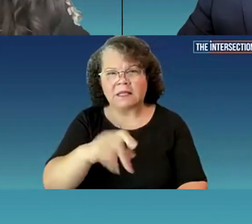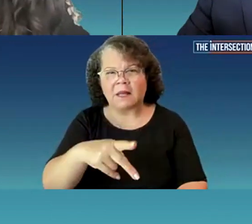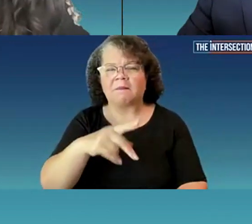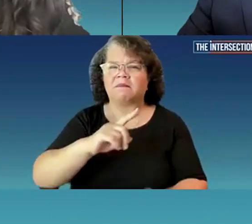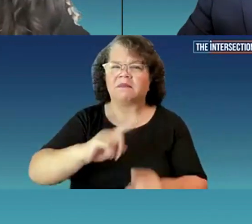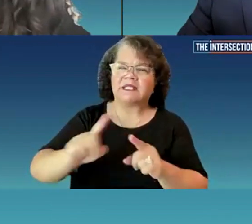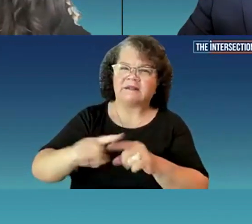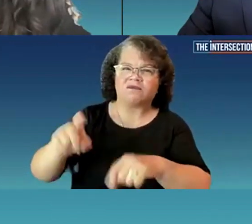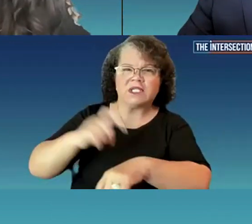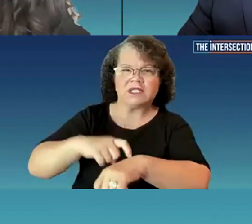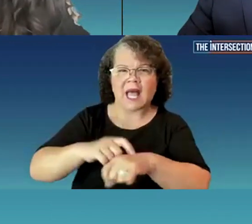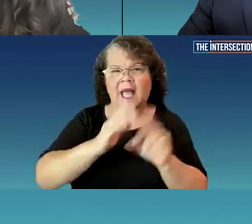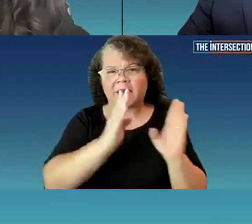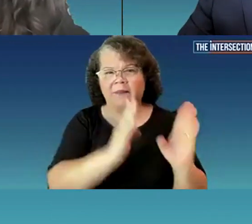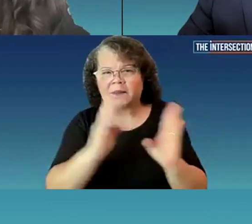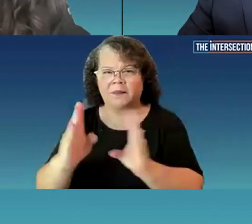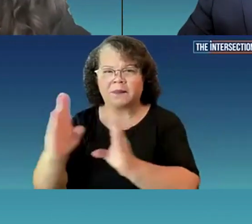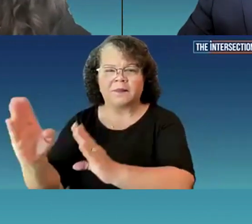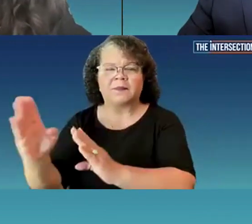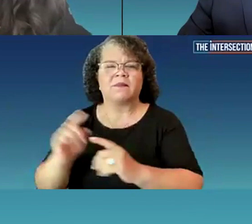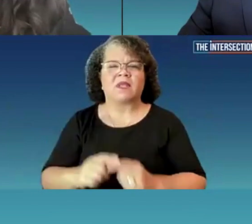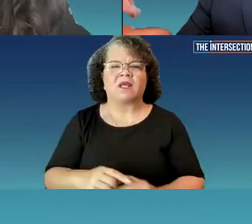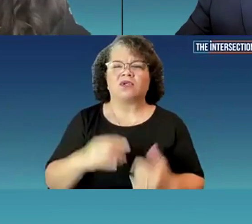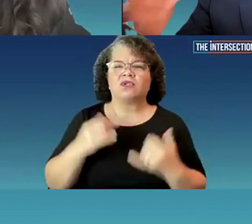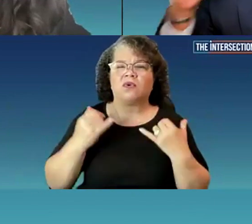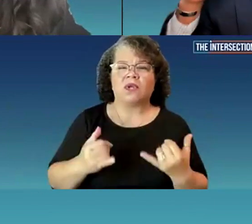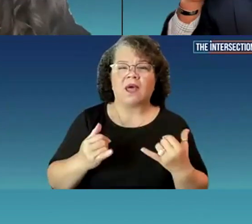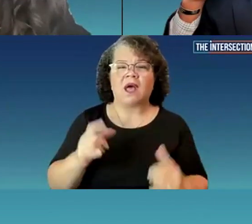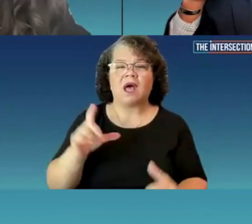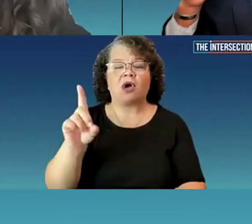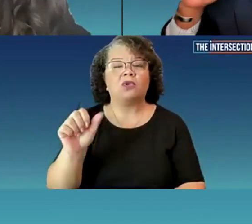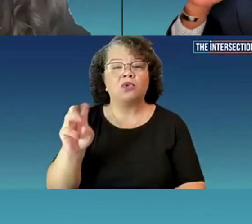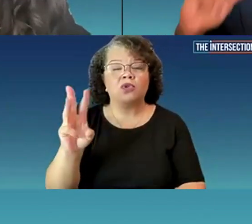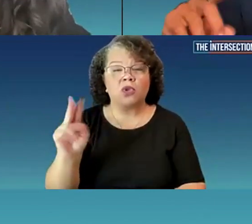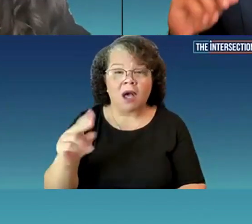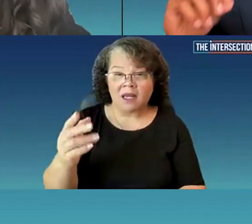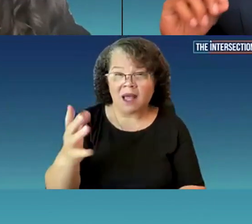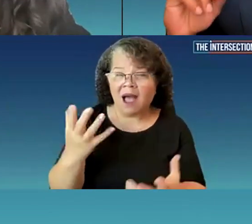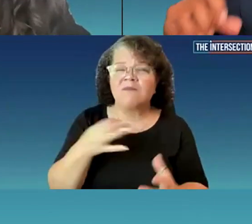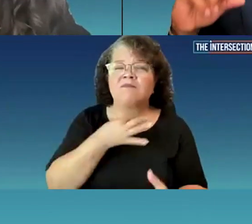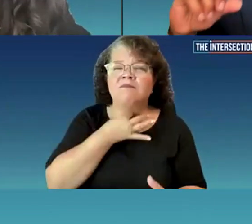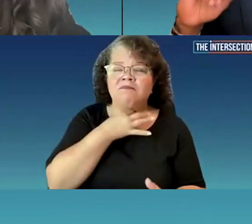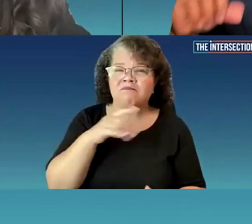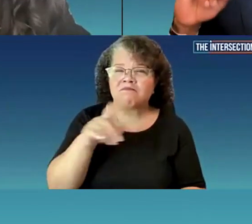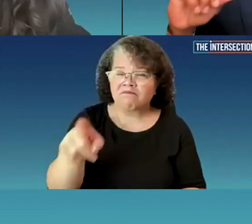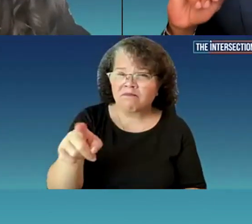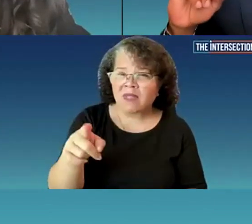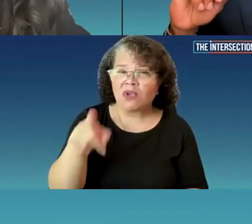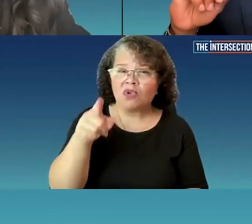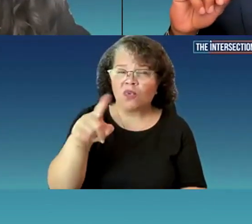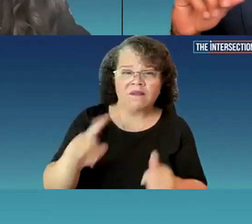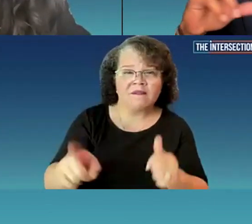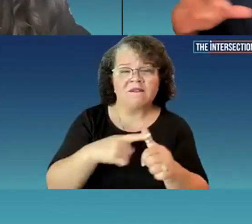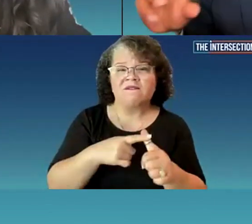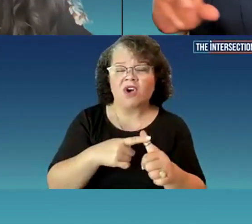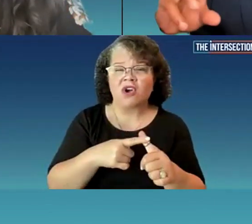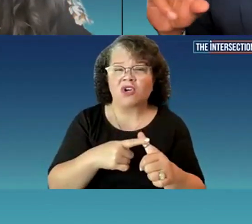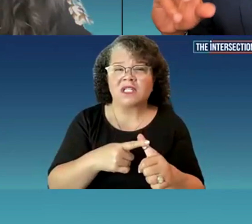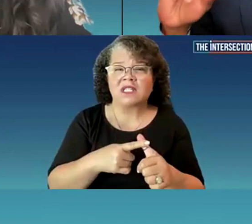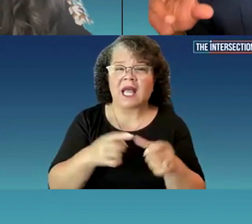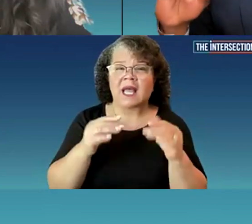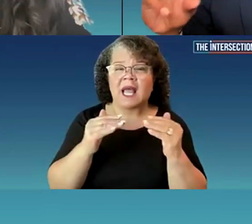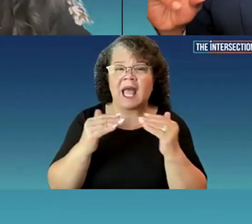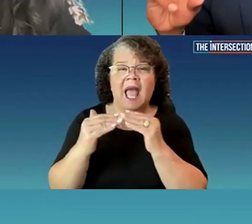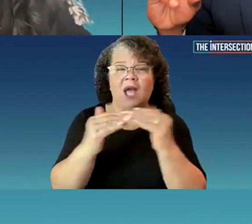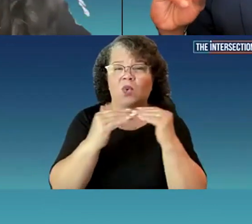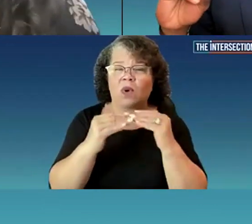want to bring Dawn back into this. Dawn, you mentioned in your opening remarks, you were the first health equity director at the